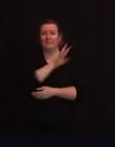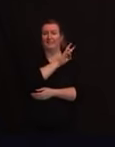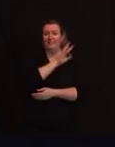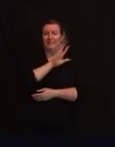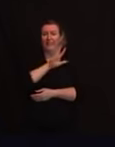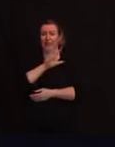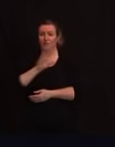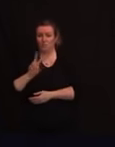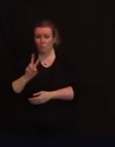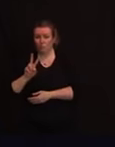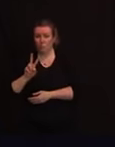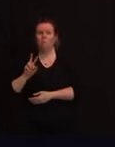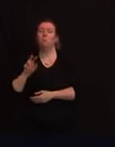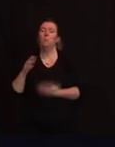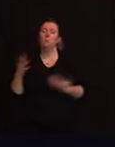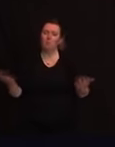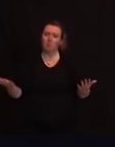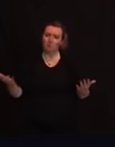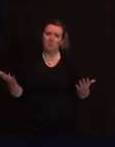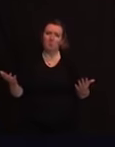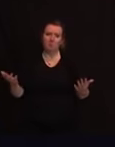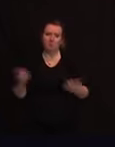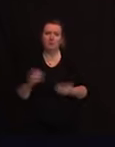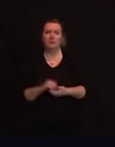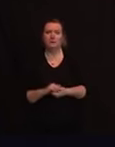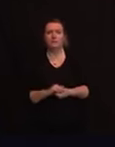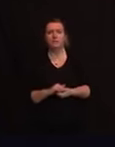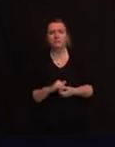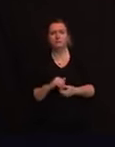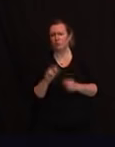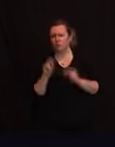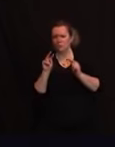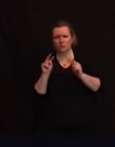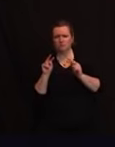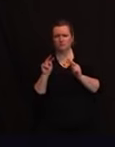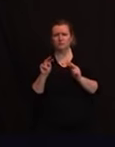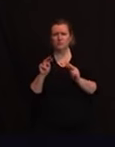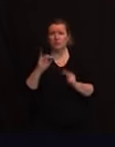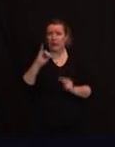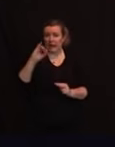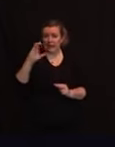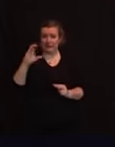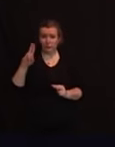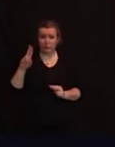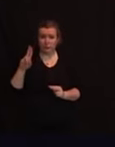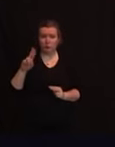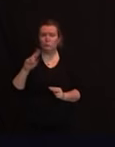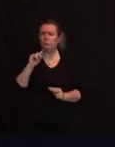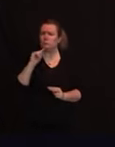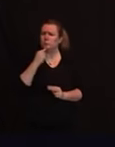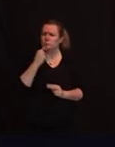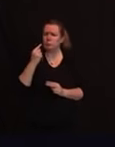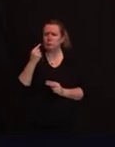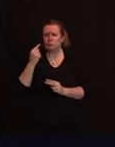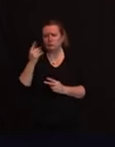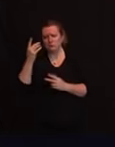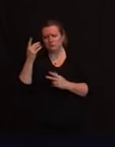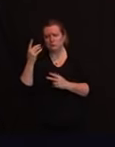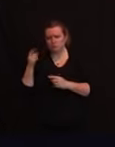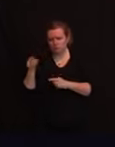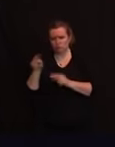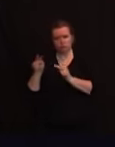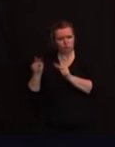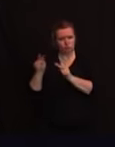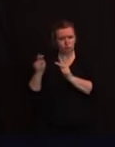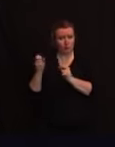increase. And then we keep an eye on intensive care or critical care patients because we know that in